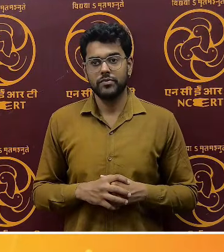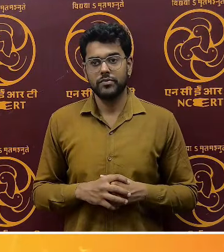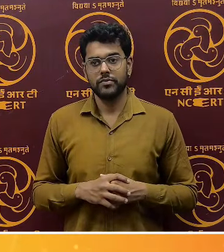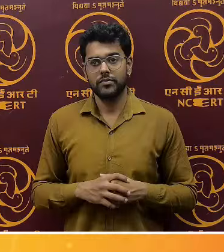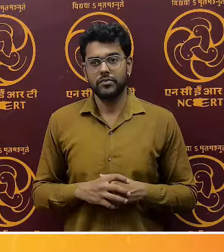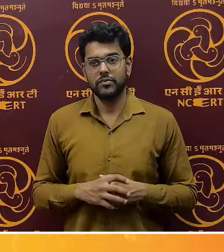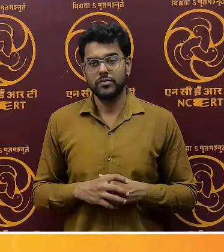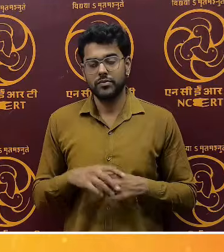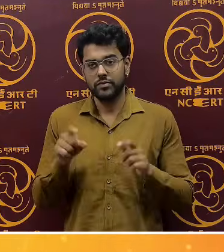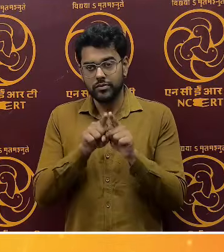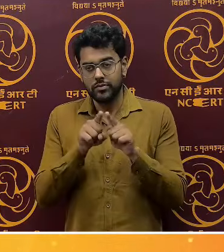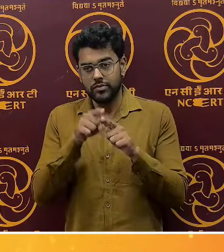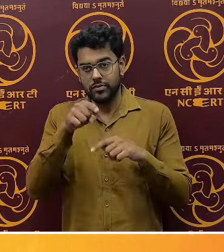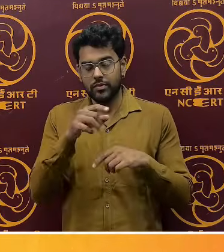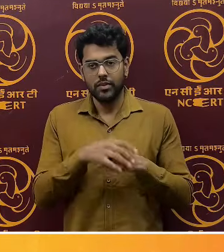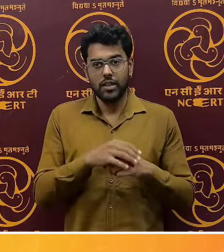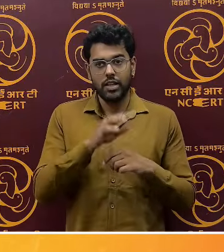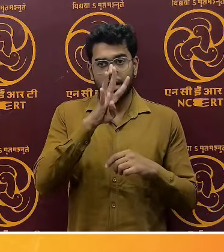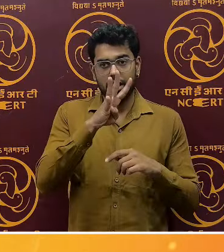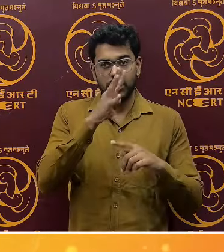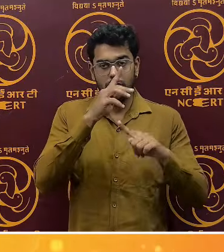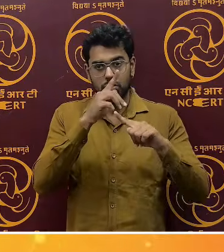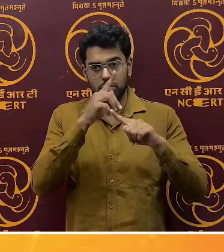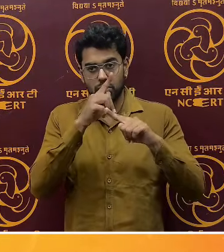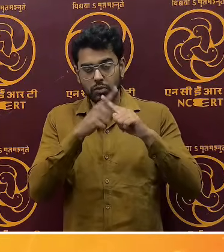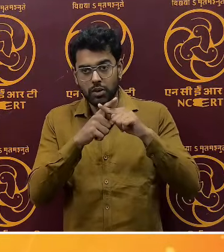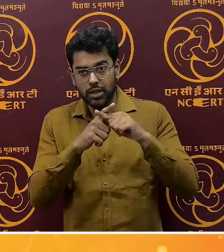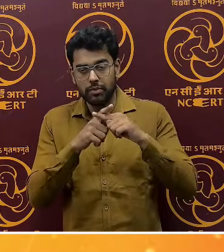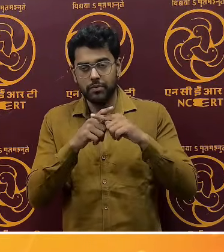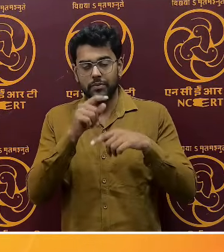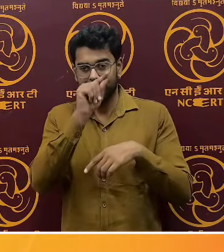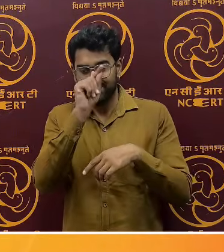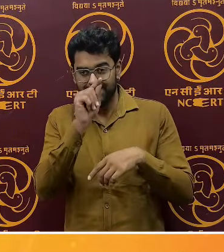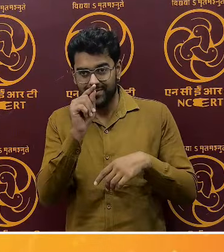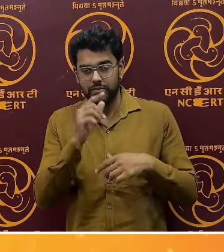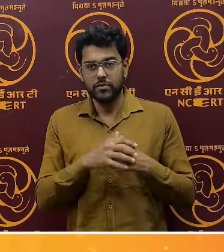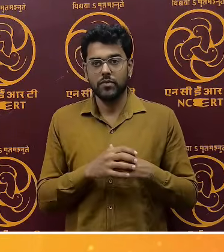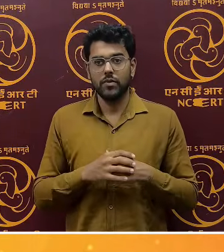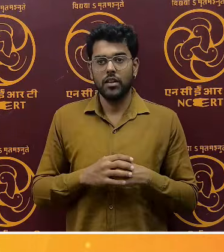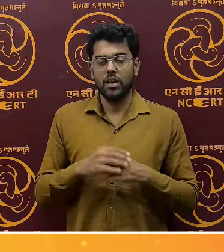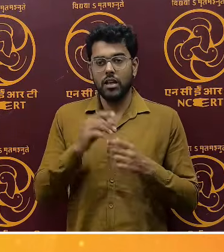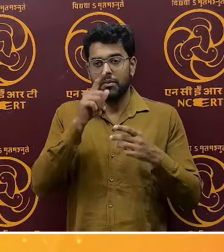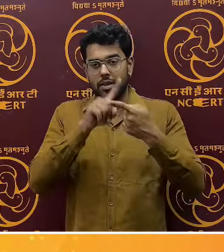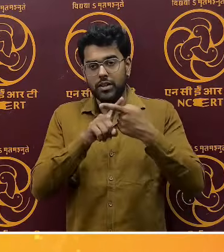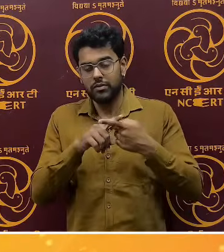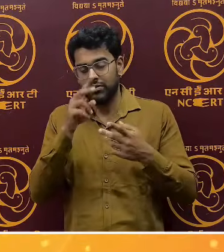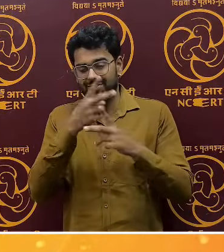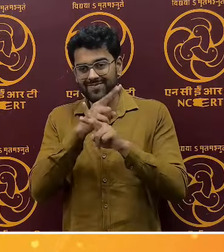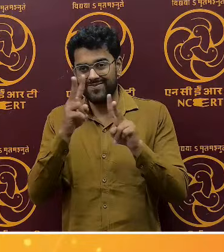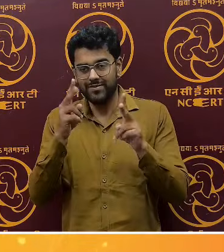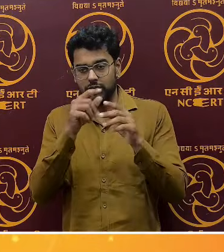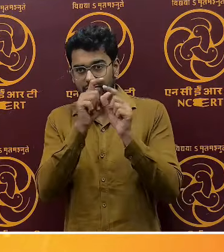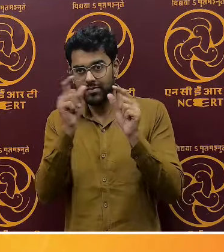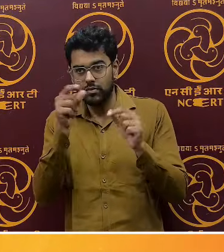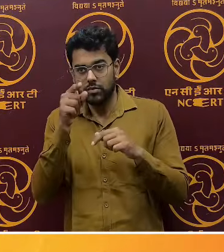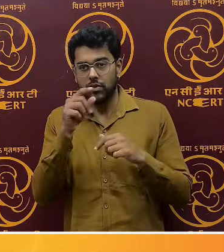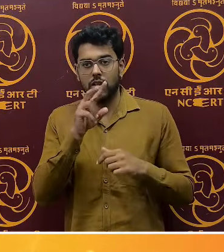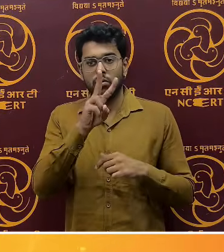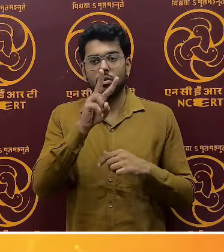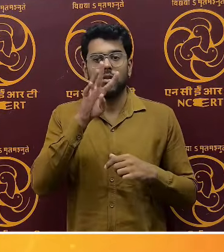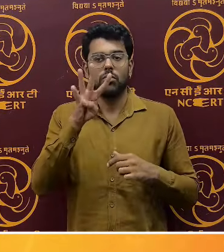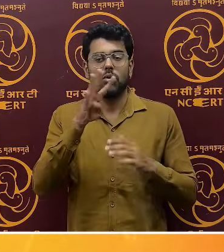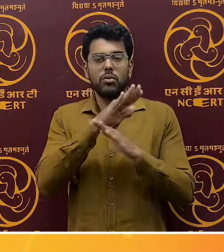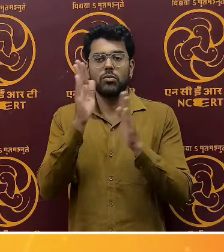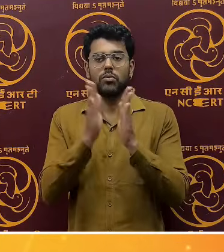And this is x square plus 4x, x square is 3, 4x is 12, and plus 3. So it will be 24